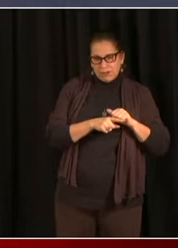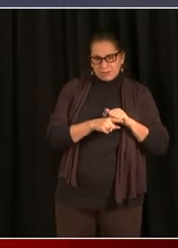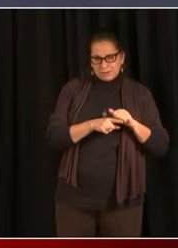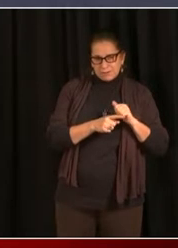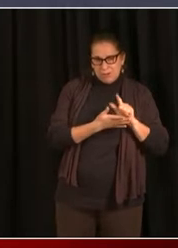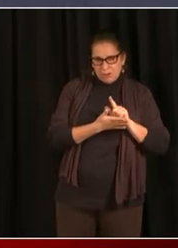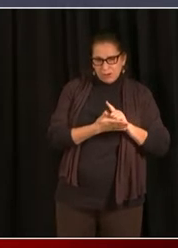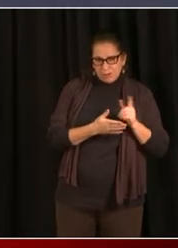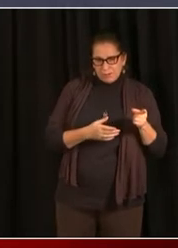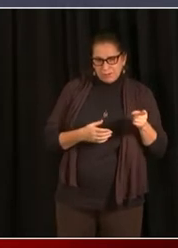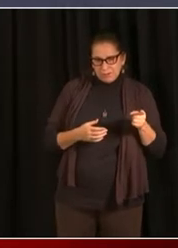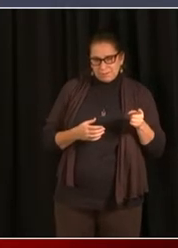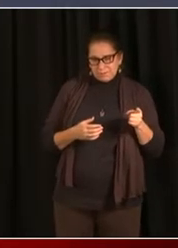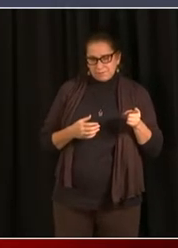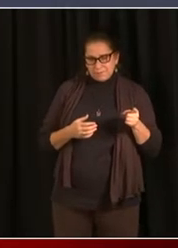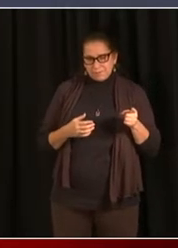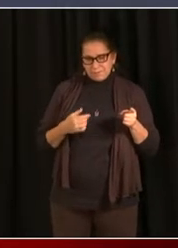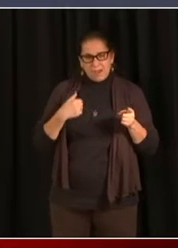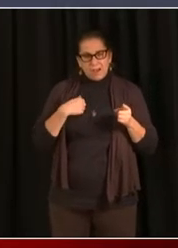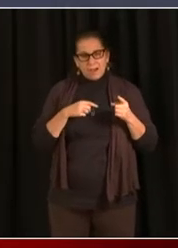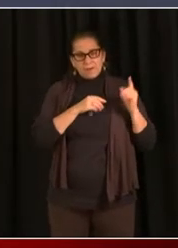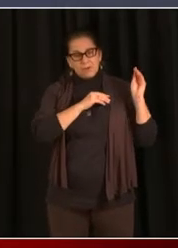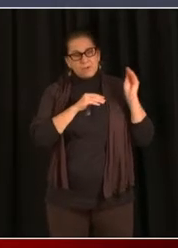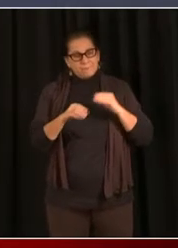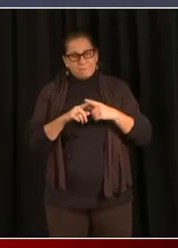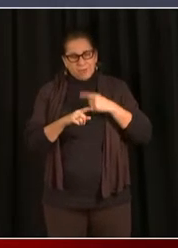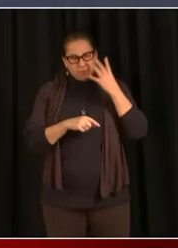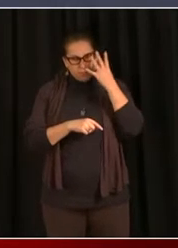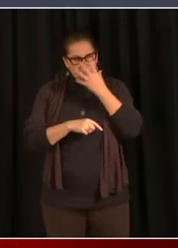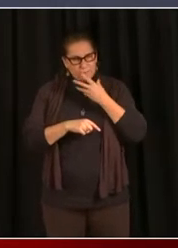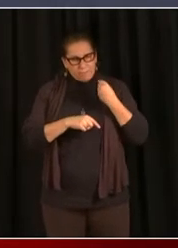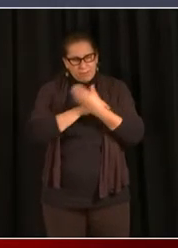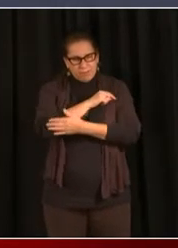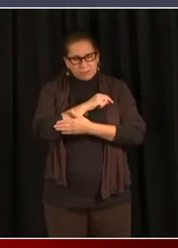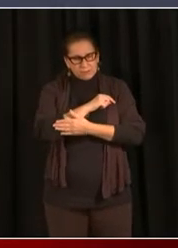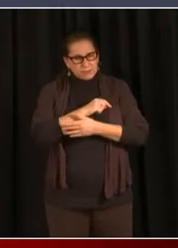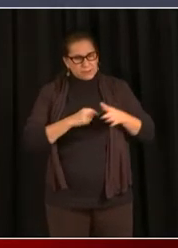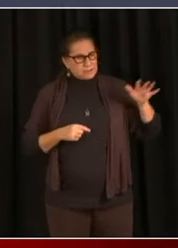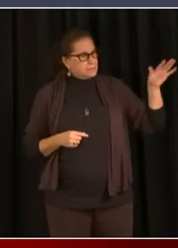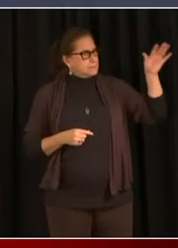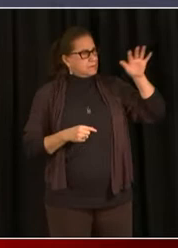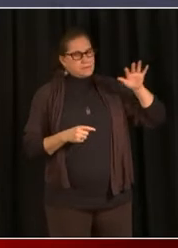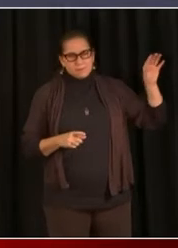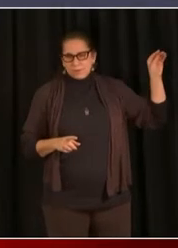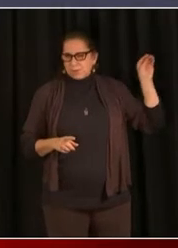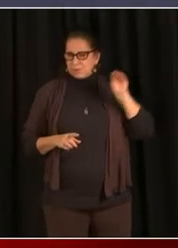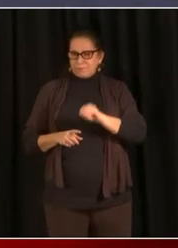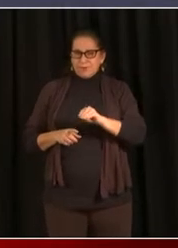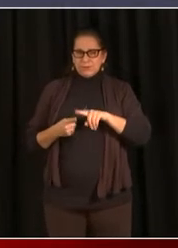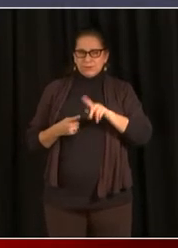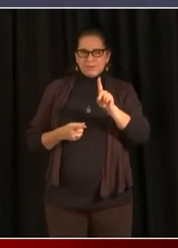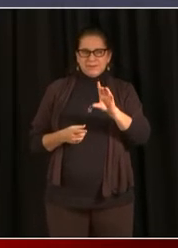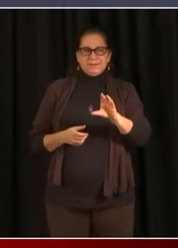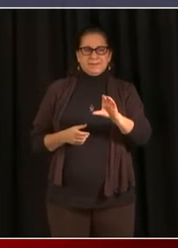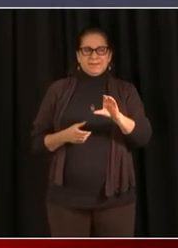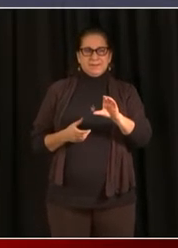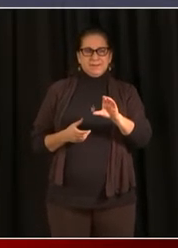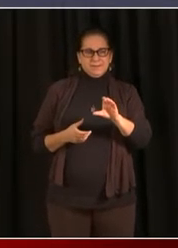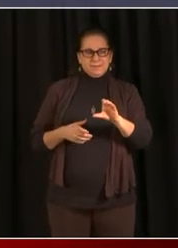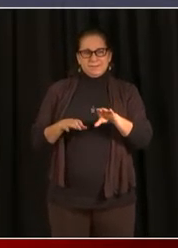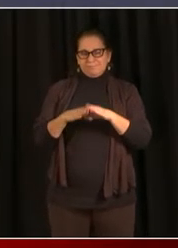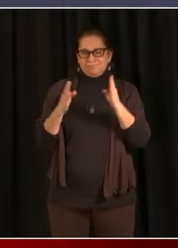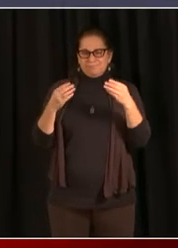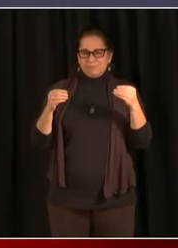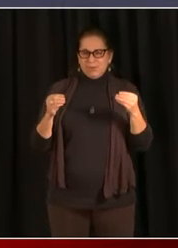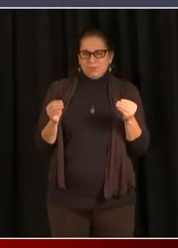was a beautiful and robust economy at that time. Then, most of you know how it's passing through right now.